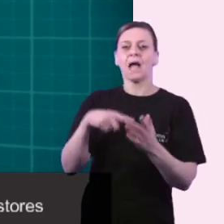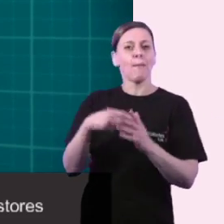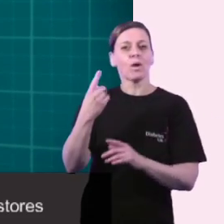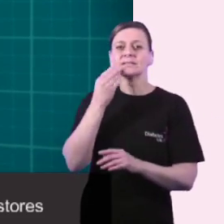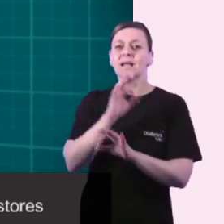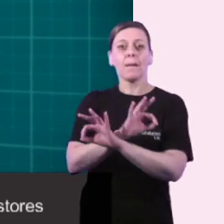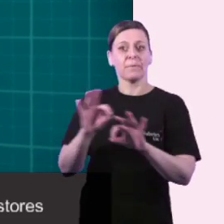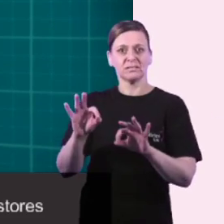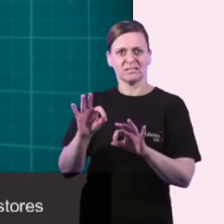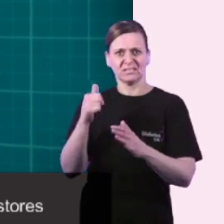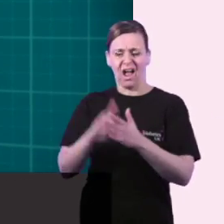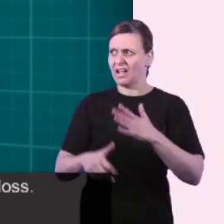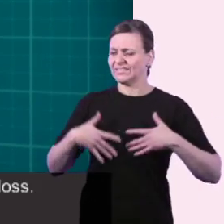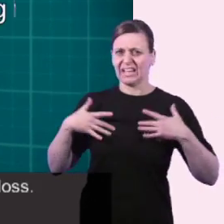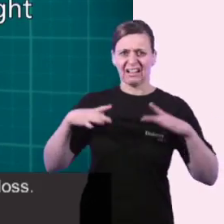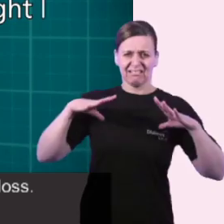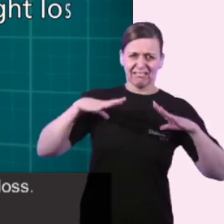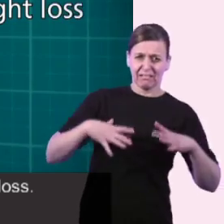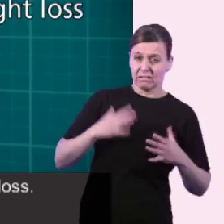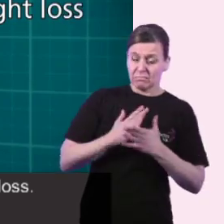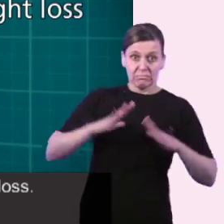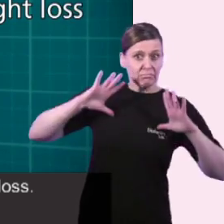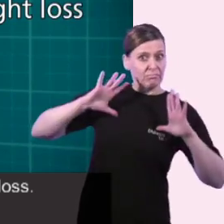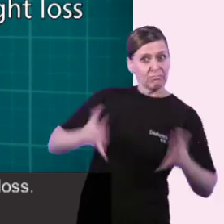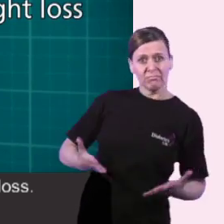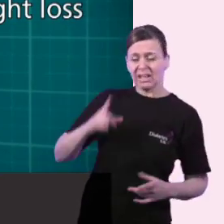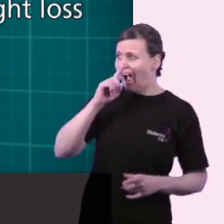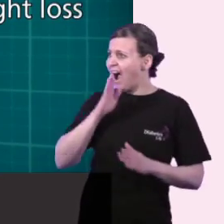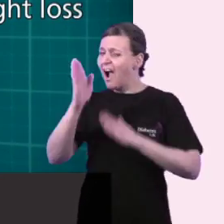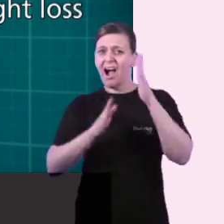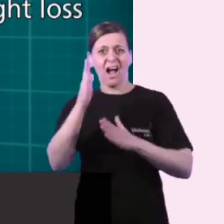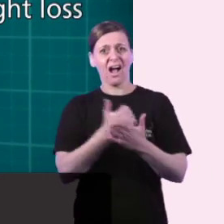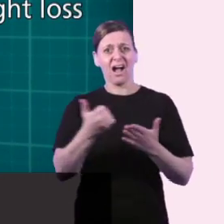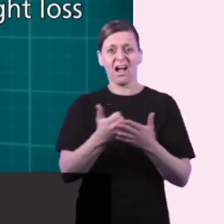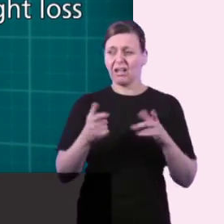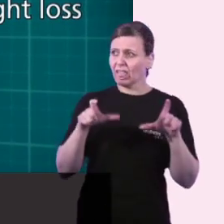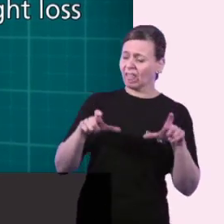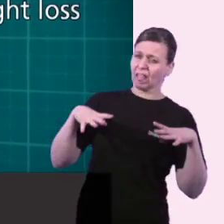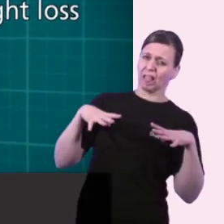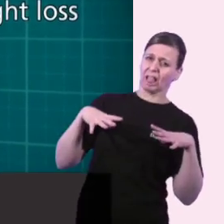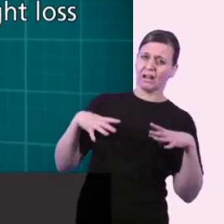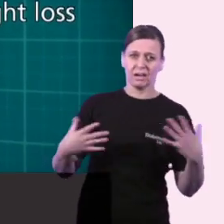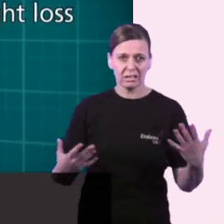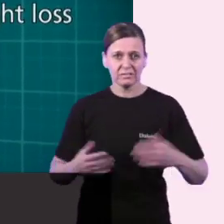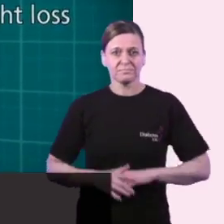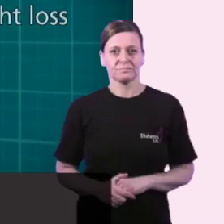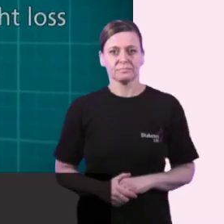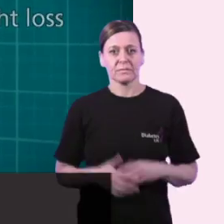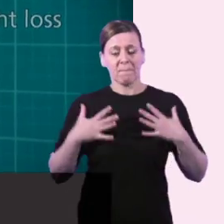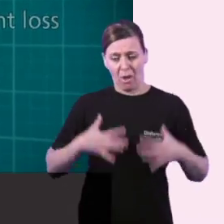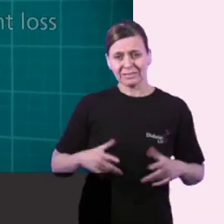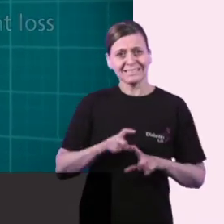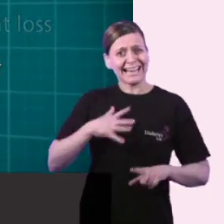starts to break down its fat stores and that can lead to weight loss. So the main symptoms of type 1